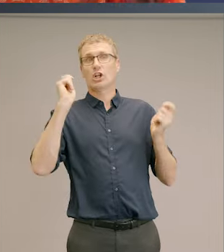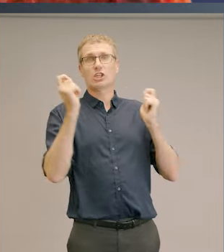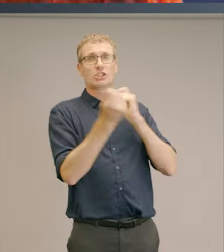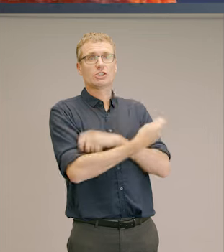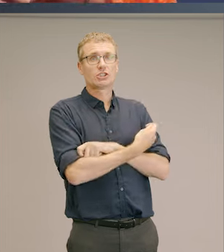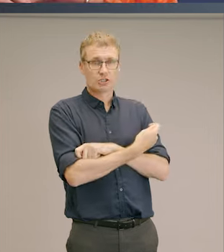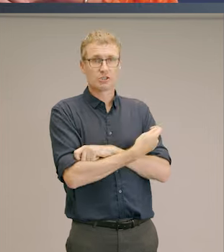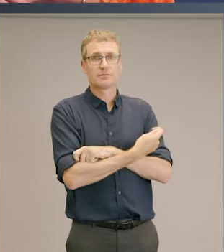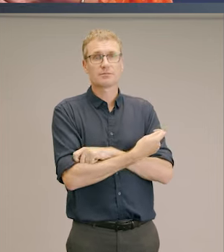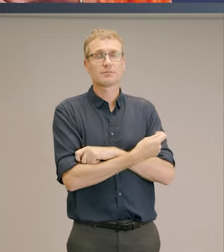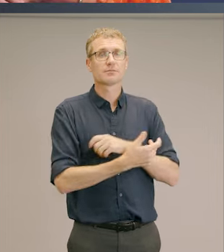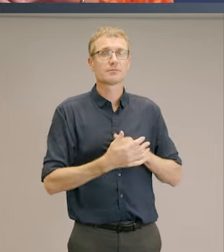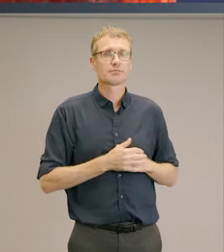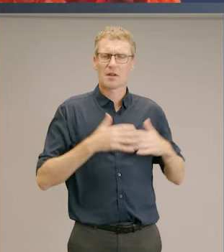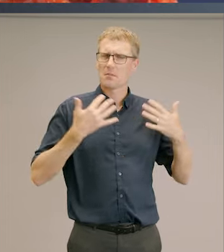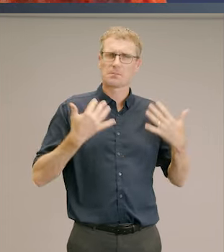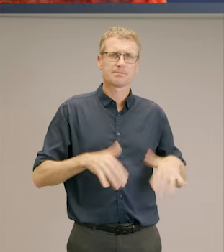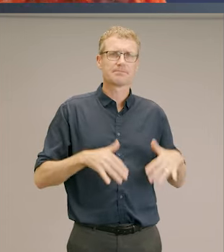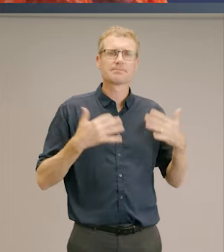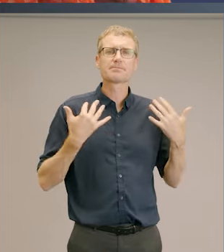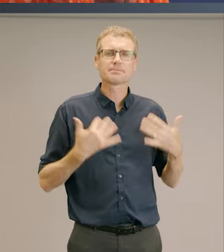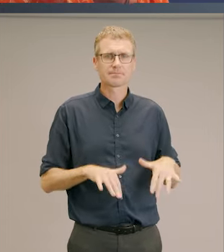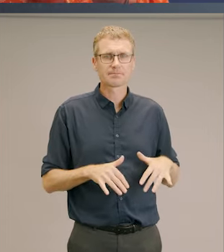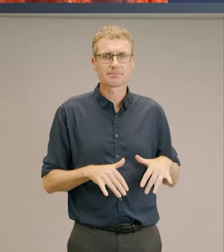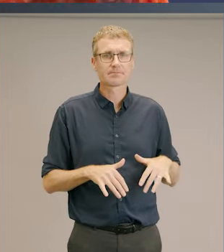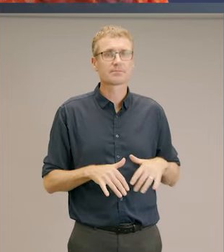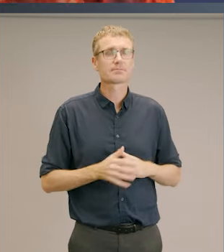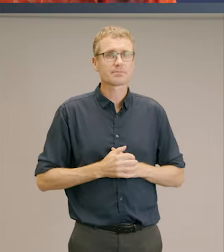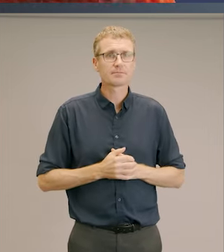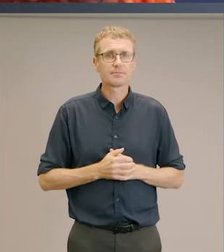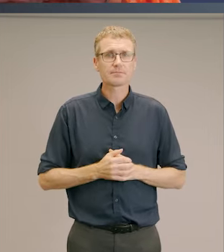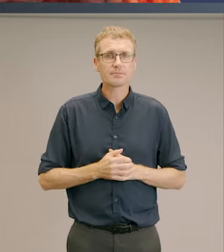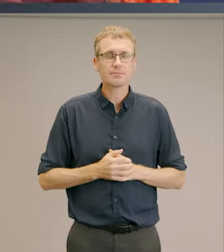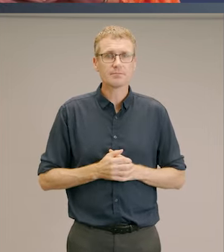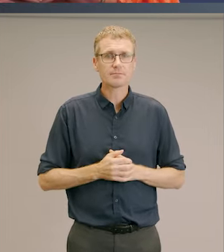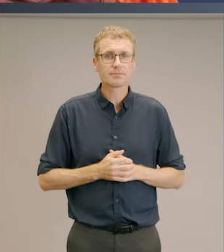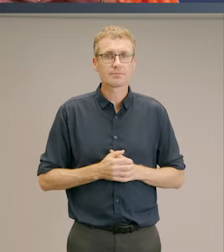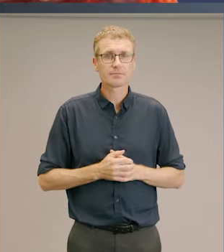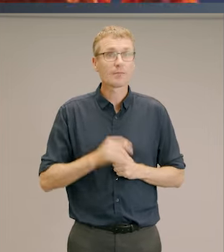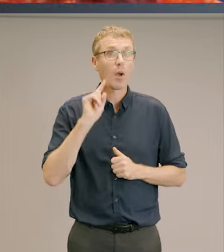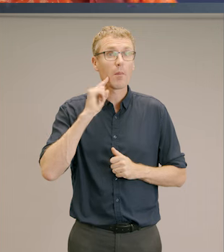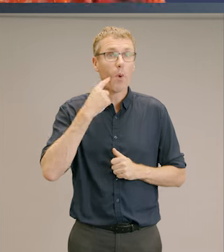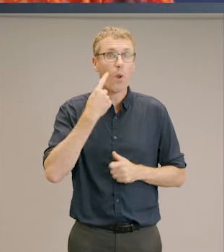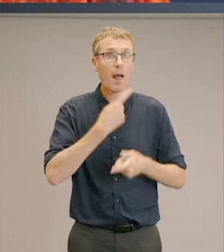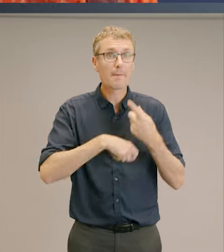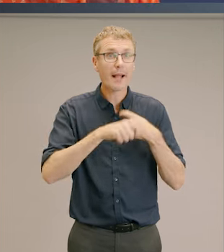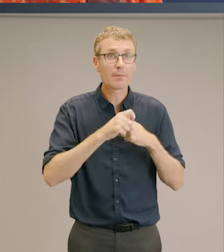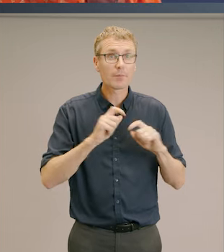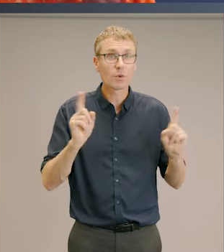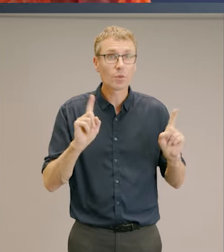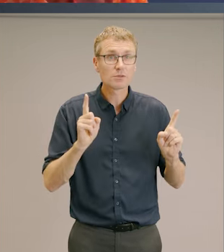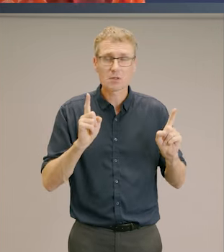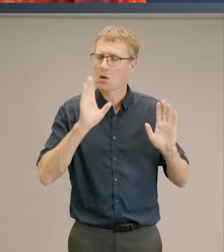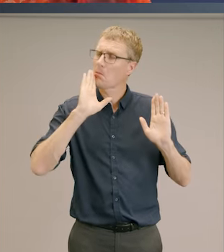prior to meeting Jesus. And he met the resurrected Jesus in the most incredible vision and his whole life